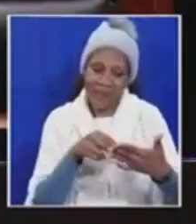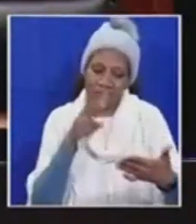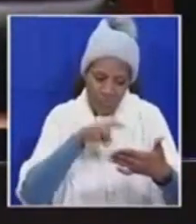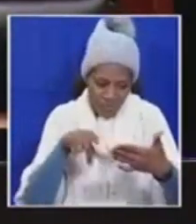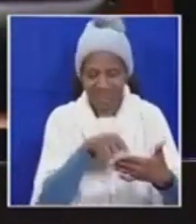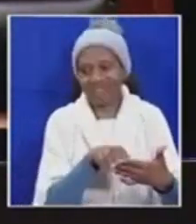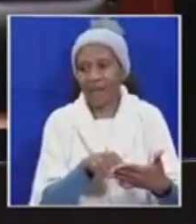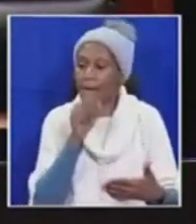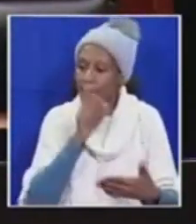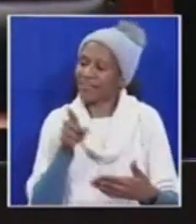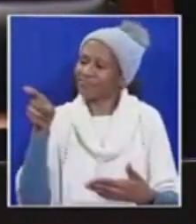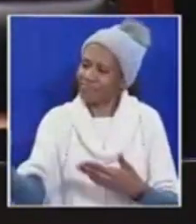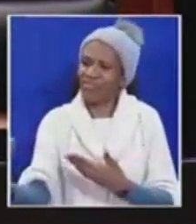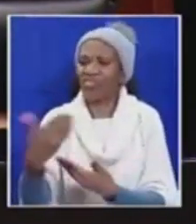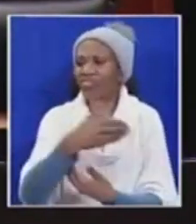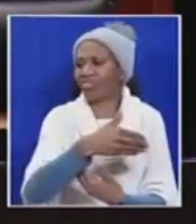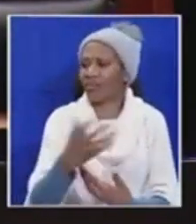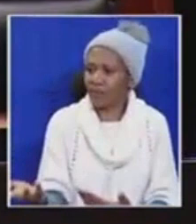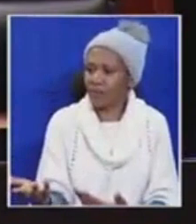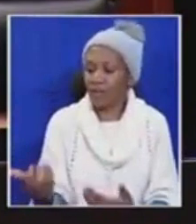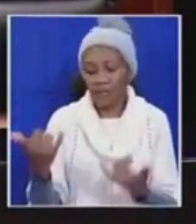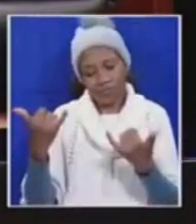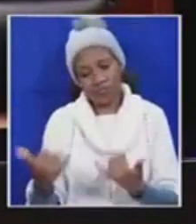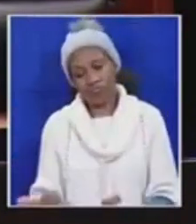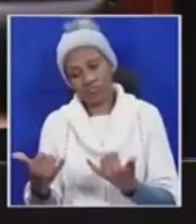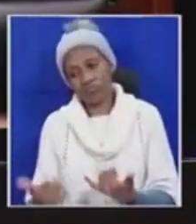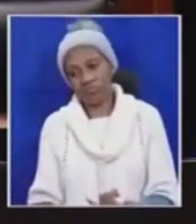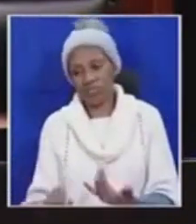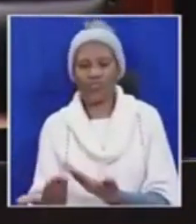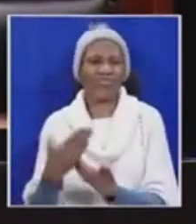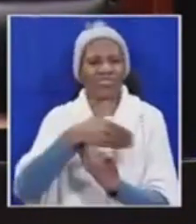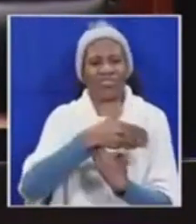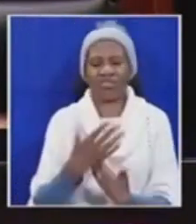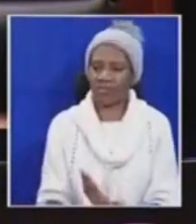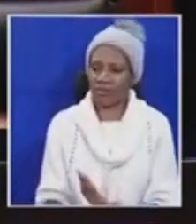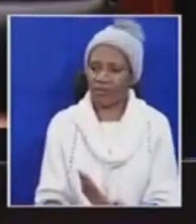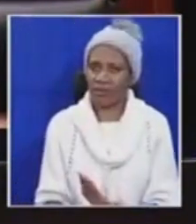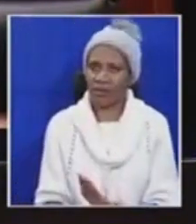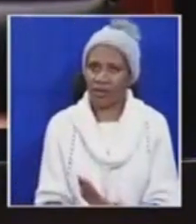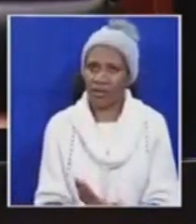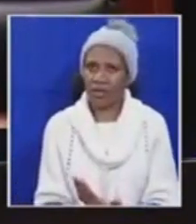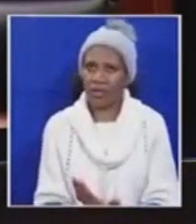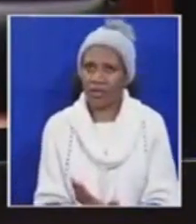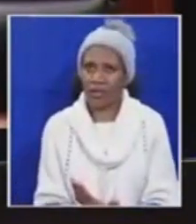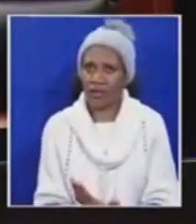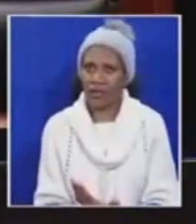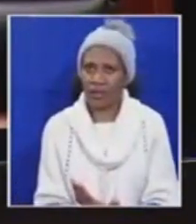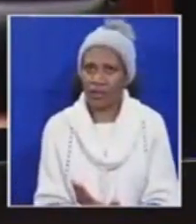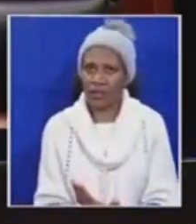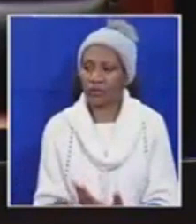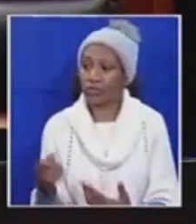But you continue, you also now interject by making